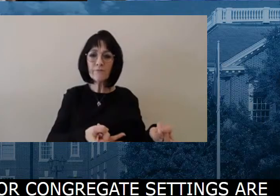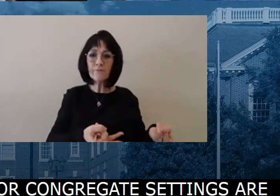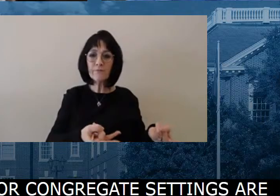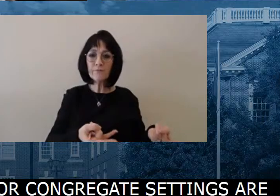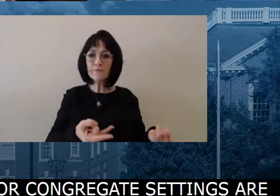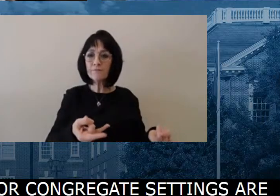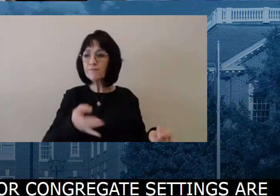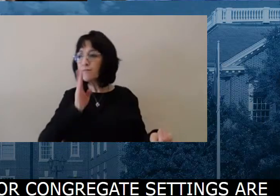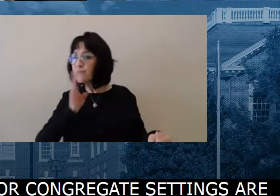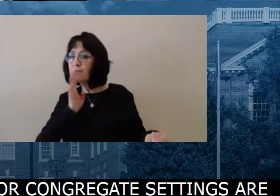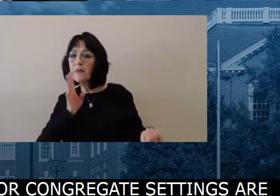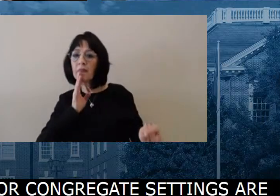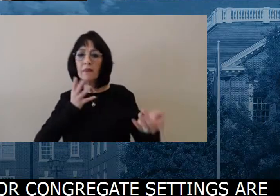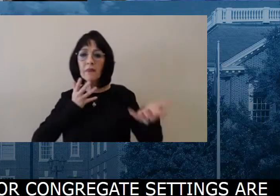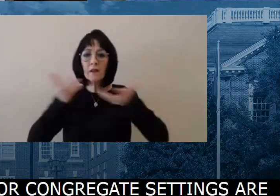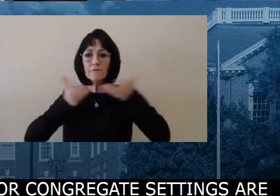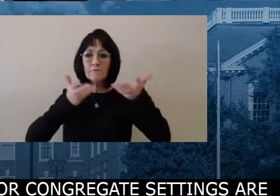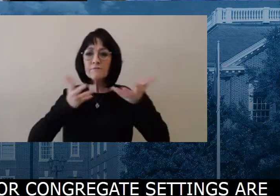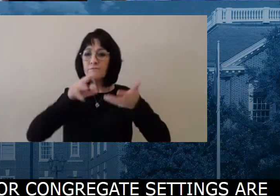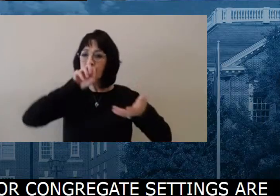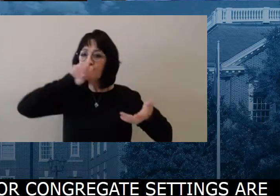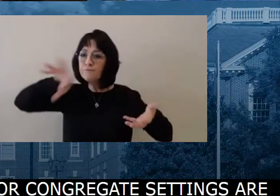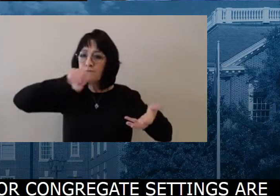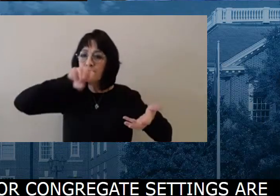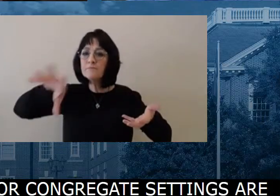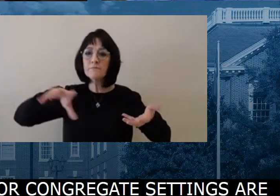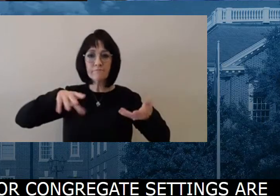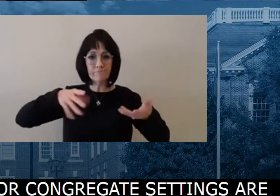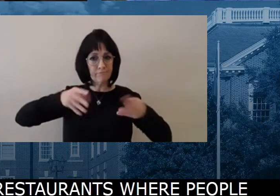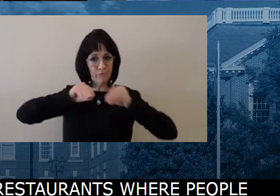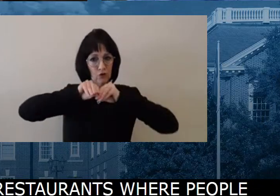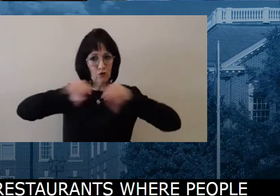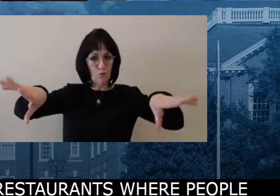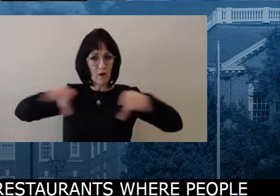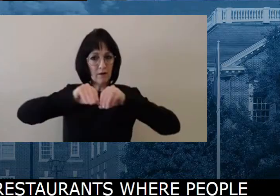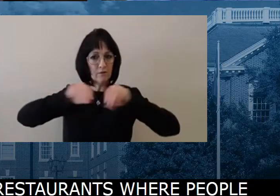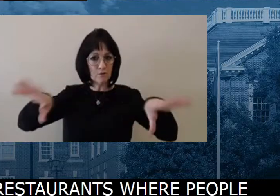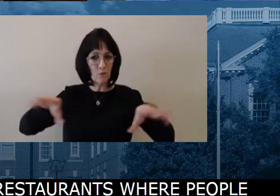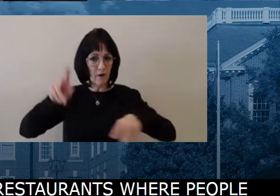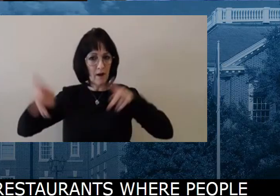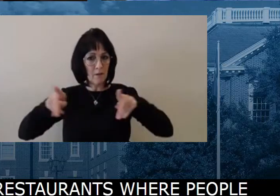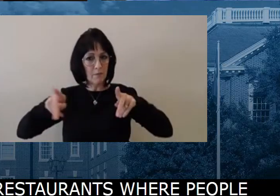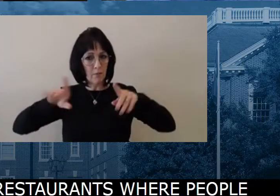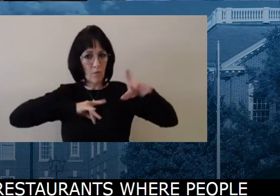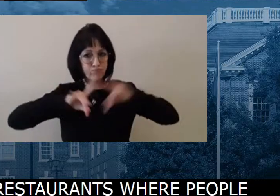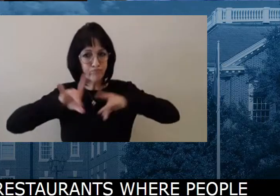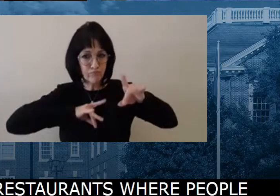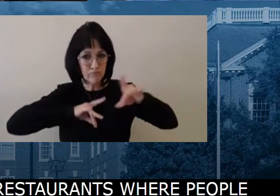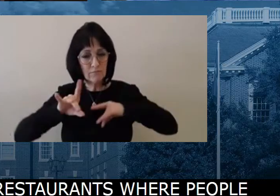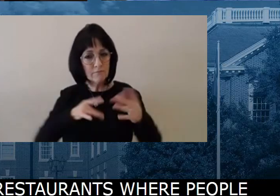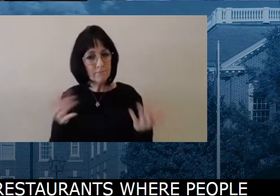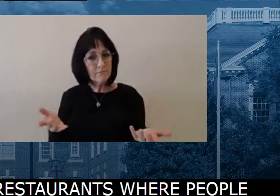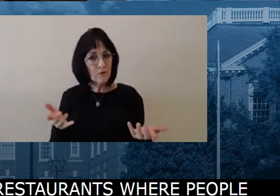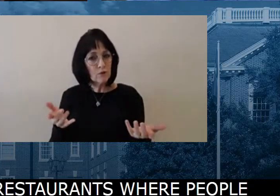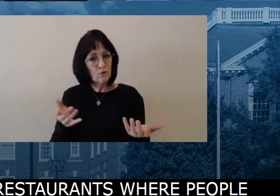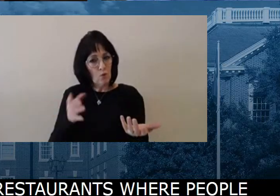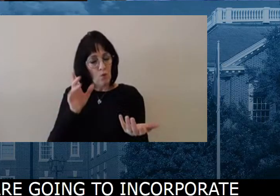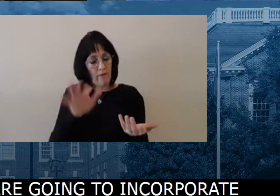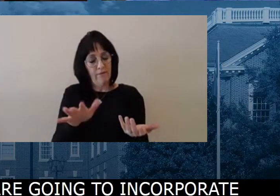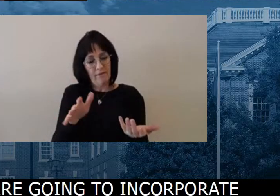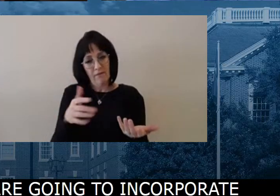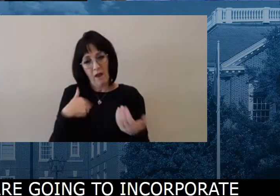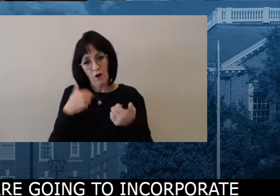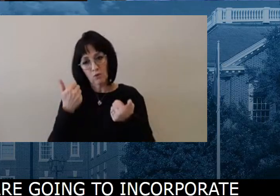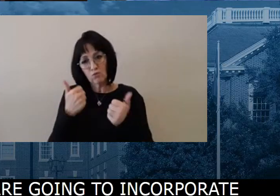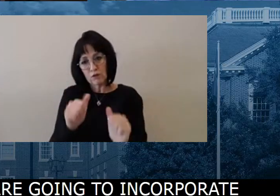and incorporate what we've learned in the last several months. Try to factor in your first question about vaccinations and whether